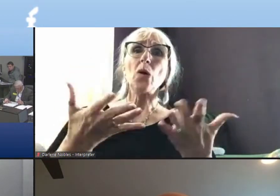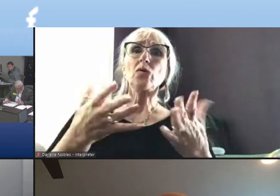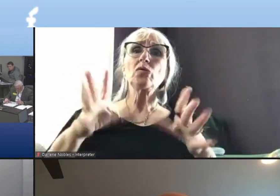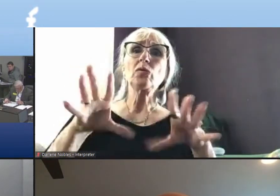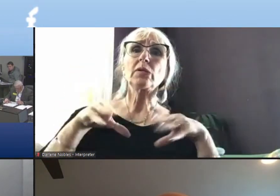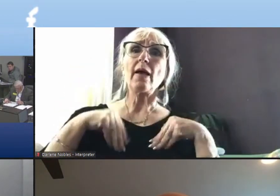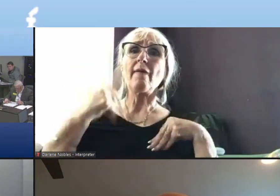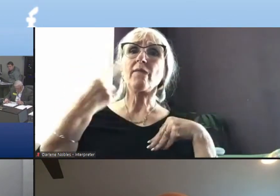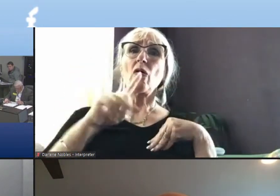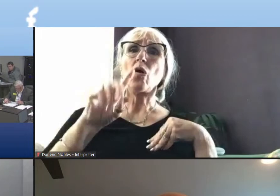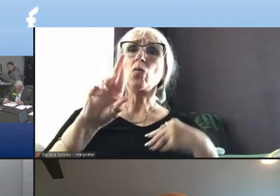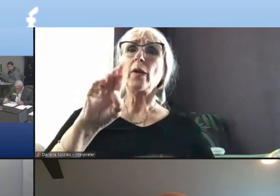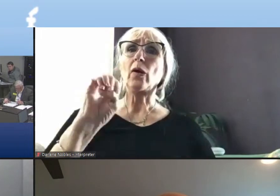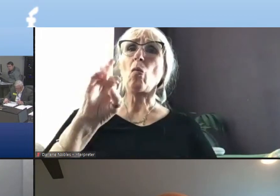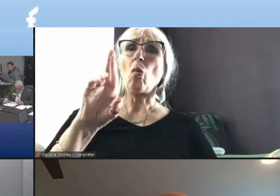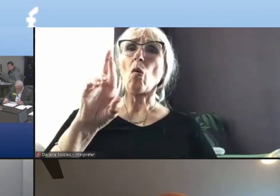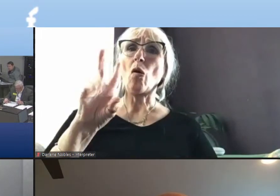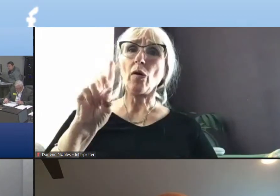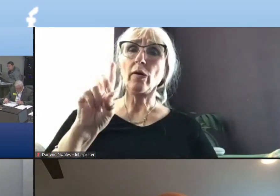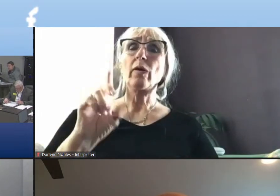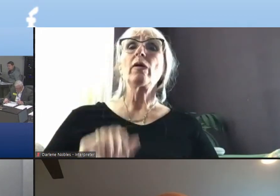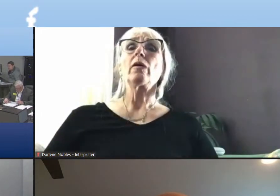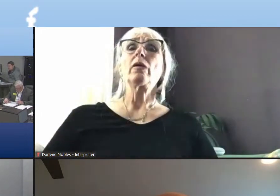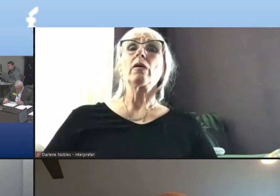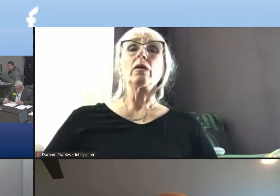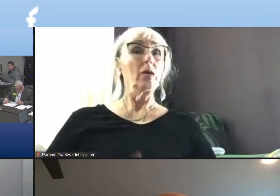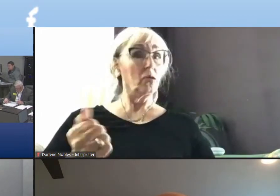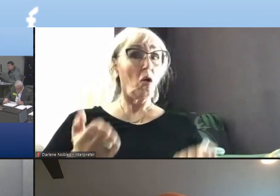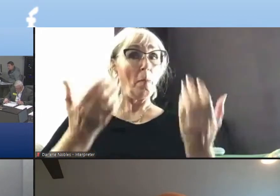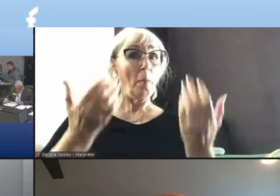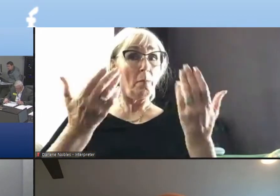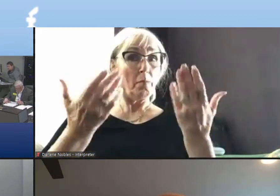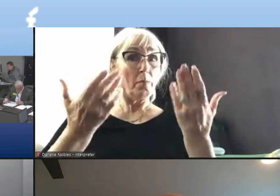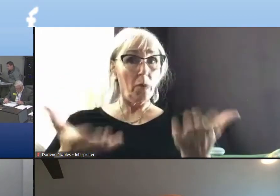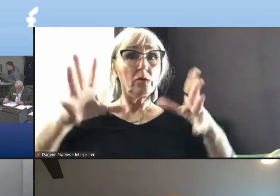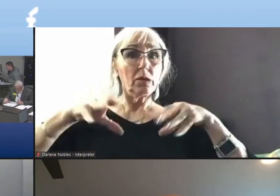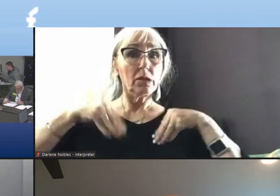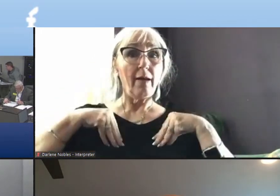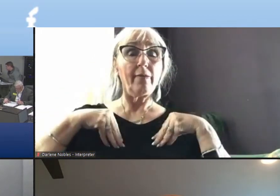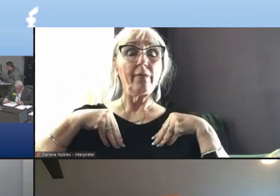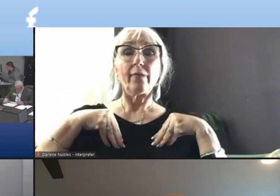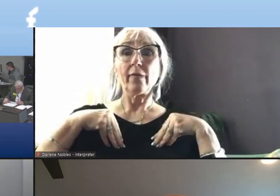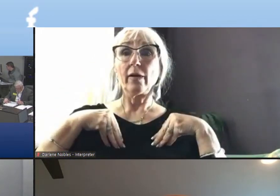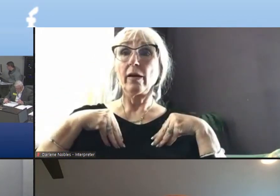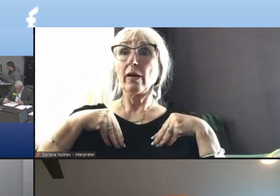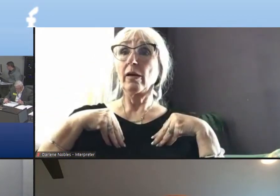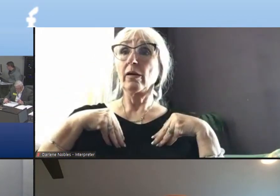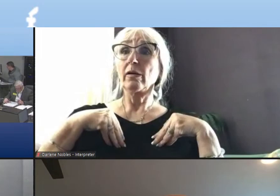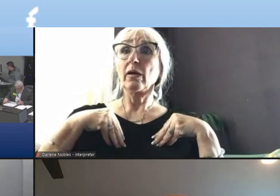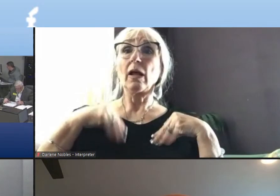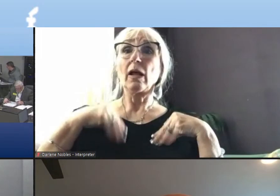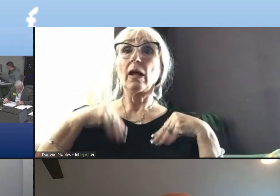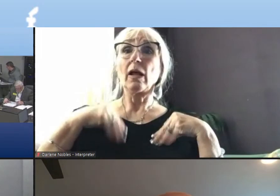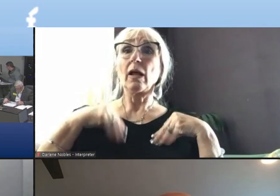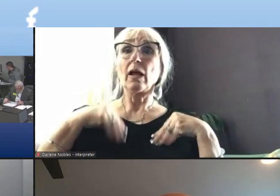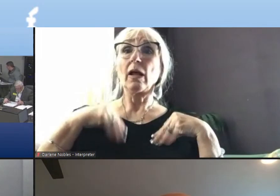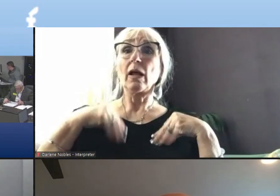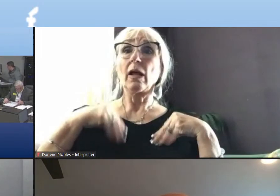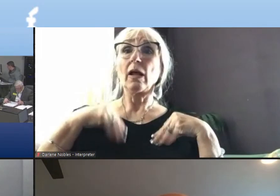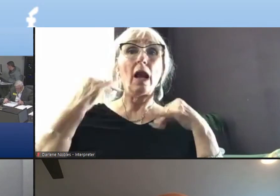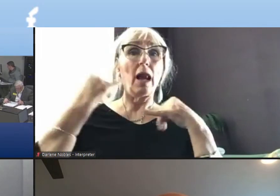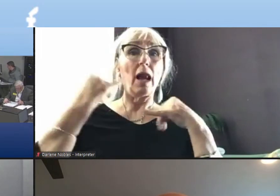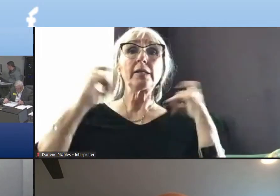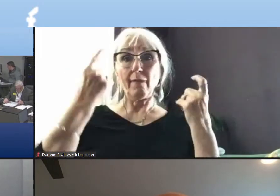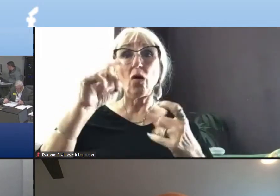needed. Okay. Okay, is there a motion to accept this last celebration for recording purposes? So